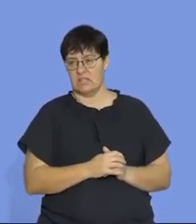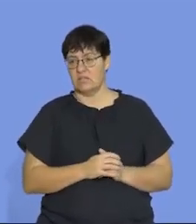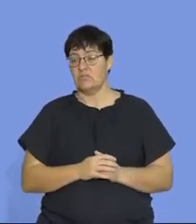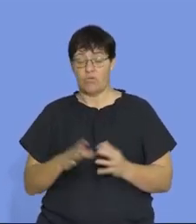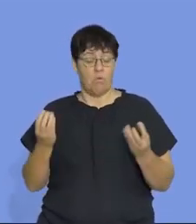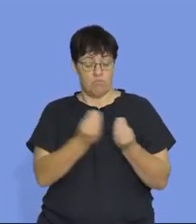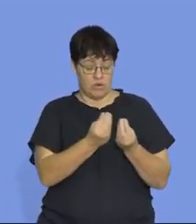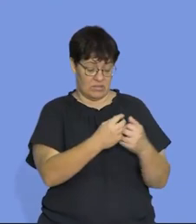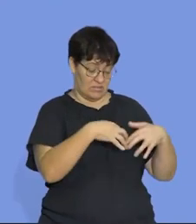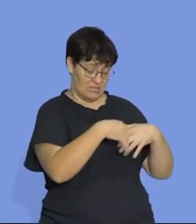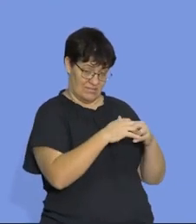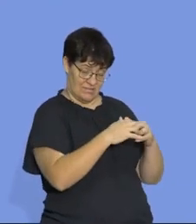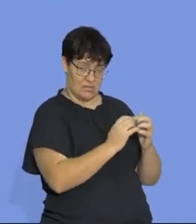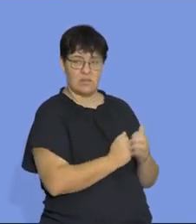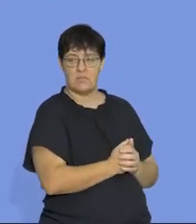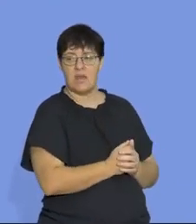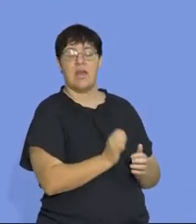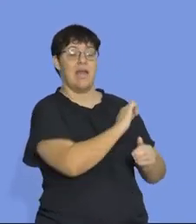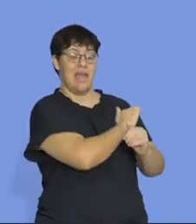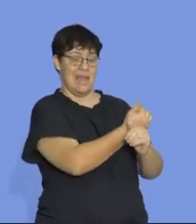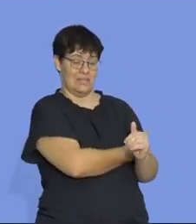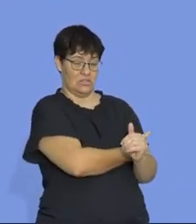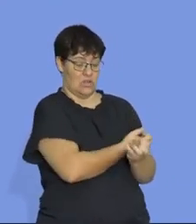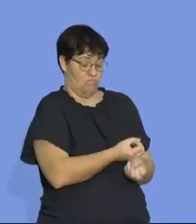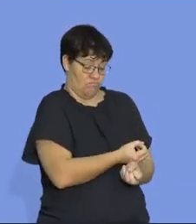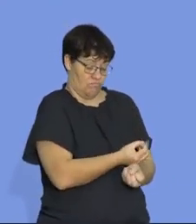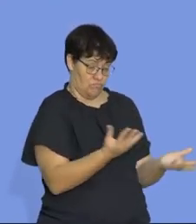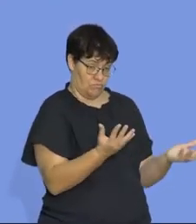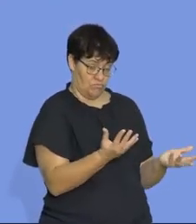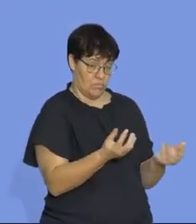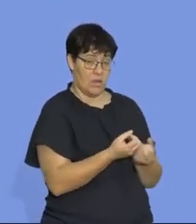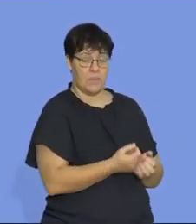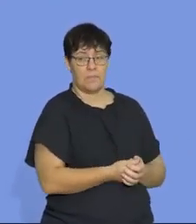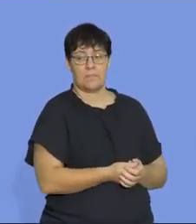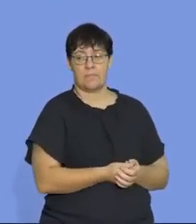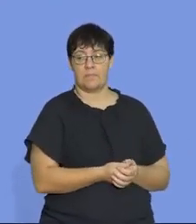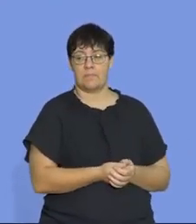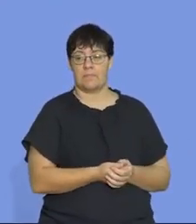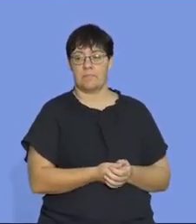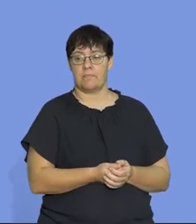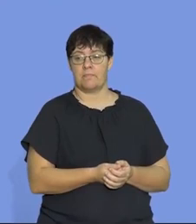energy level. So energy released, right,